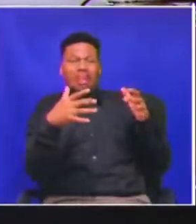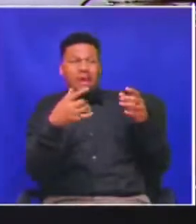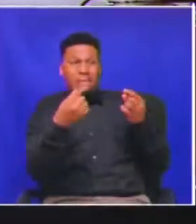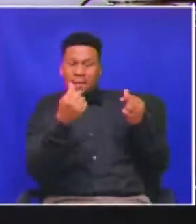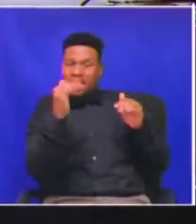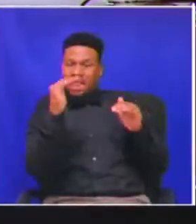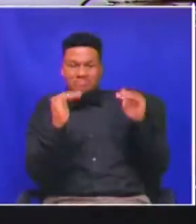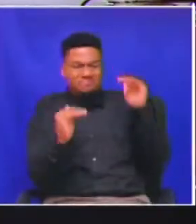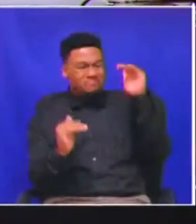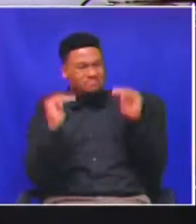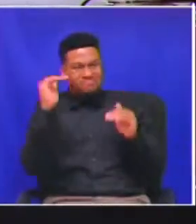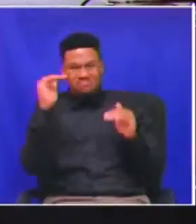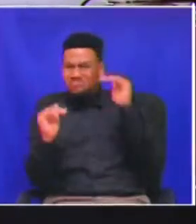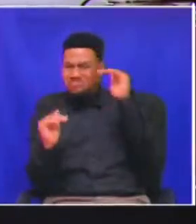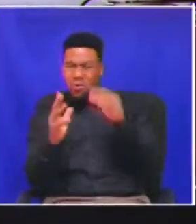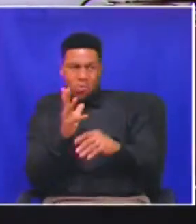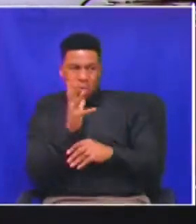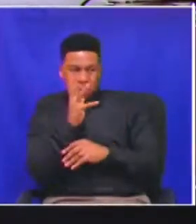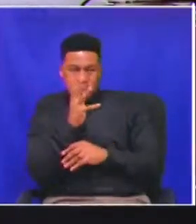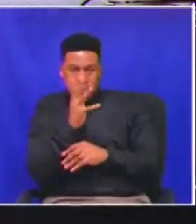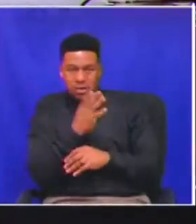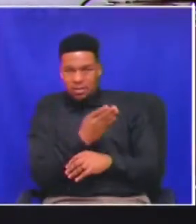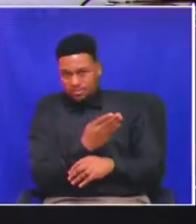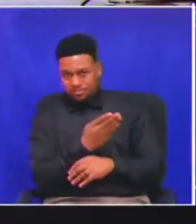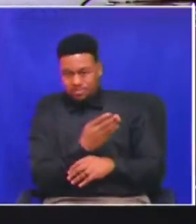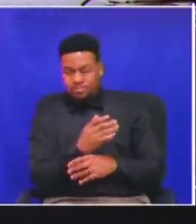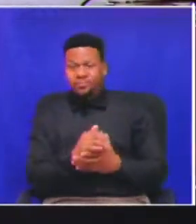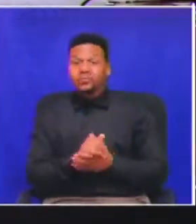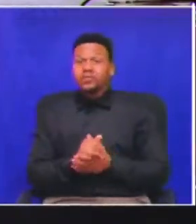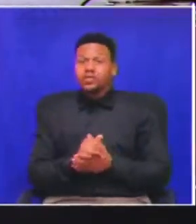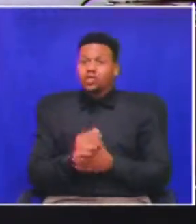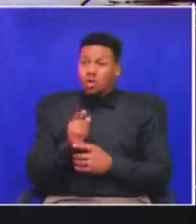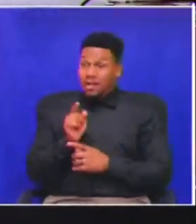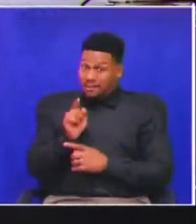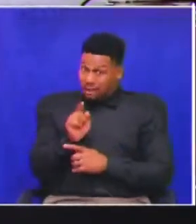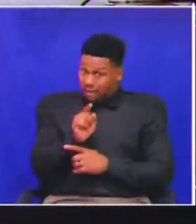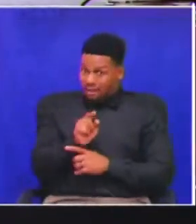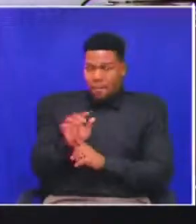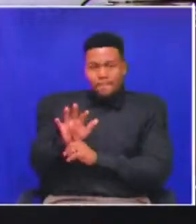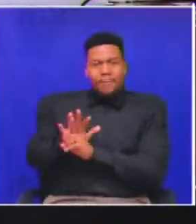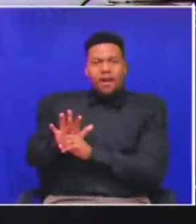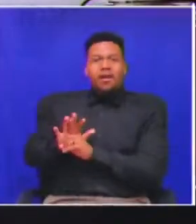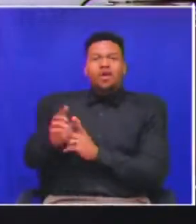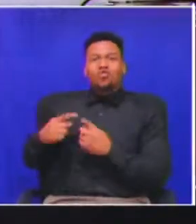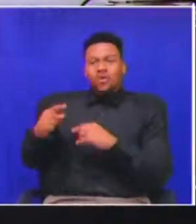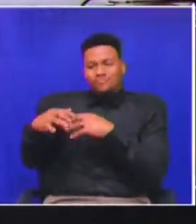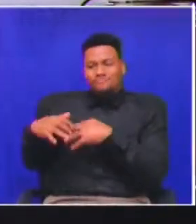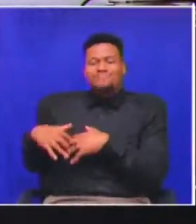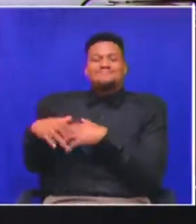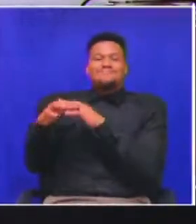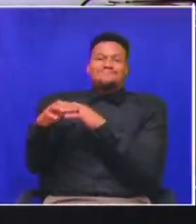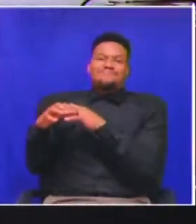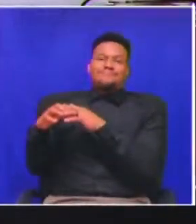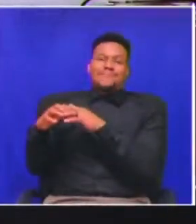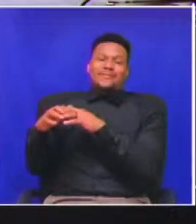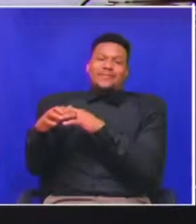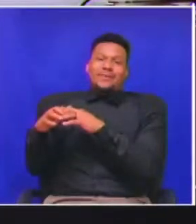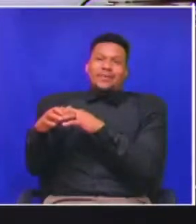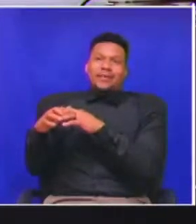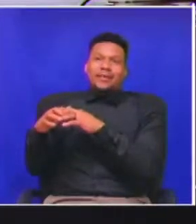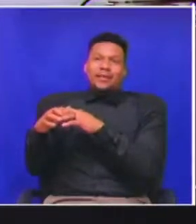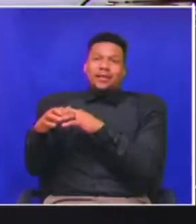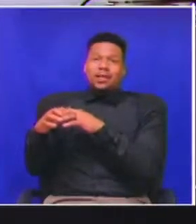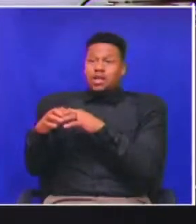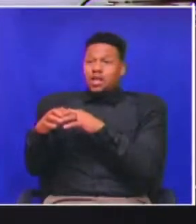inequalities. It was against this background that we established the G20 Extraordinary Committee